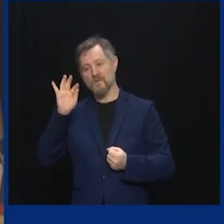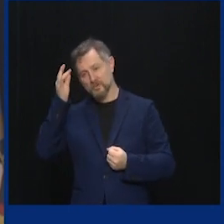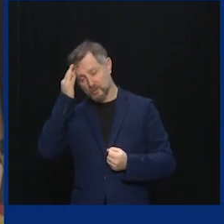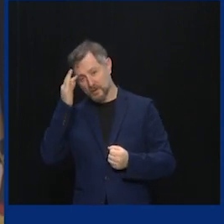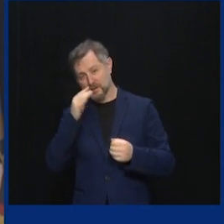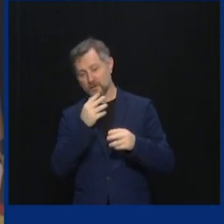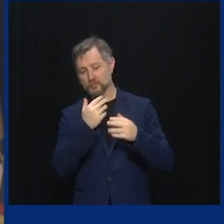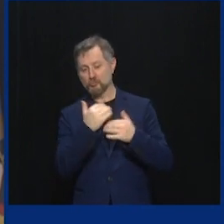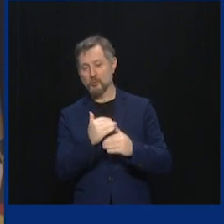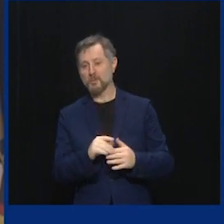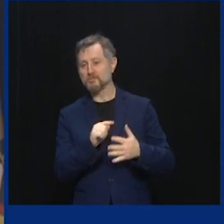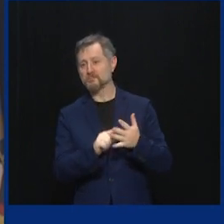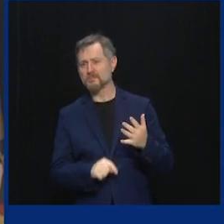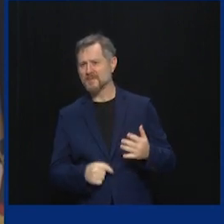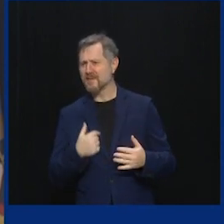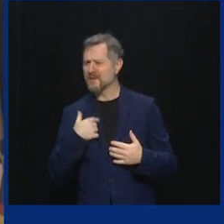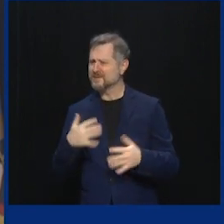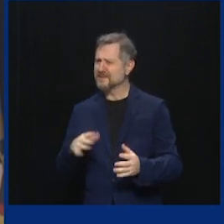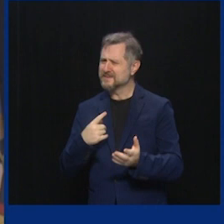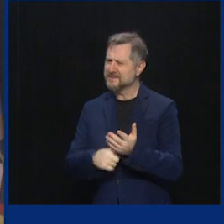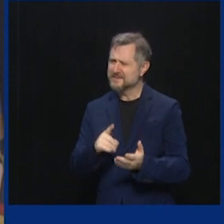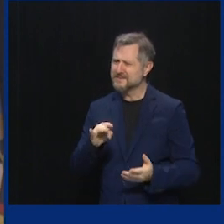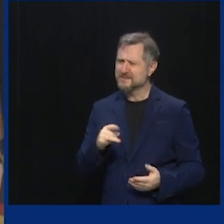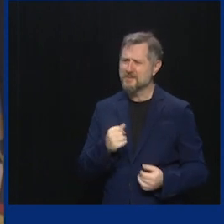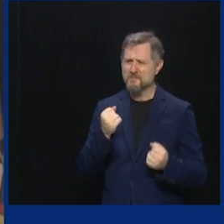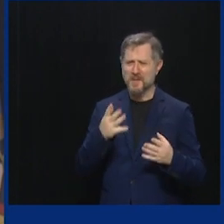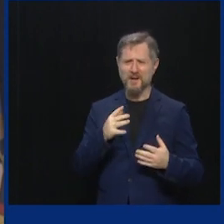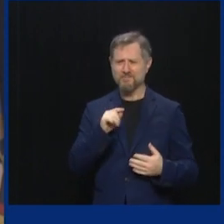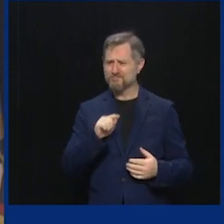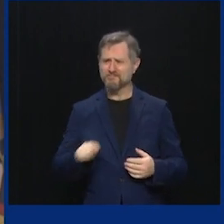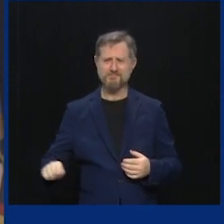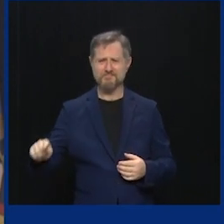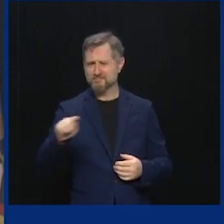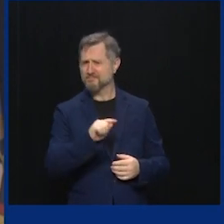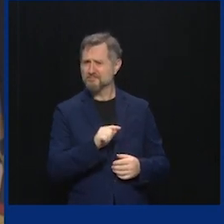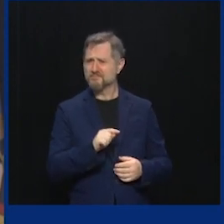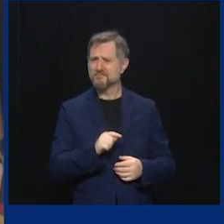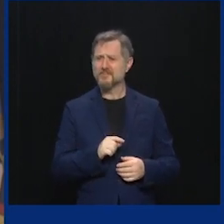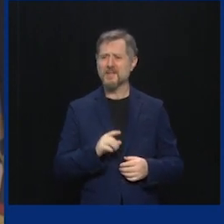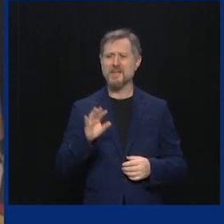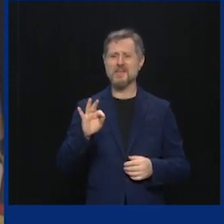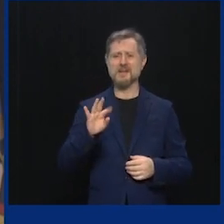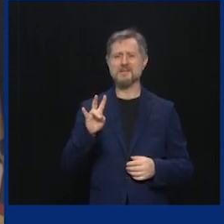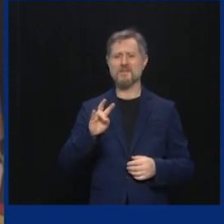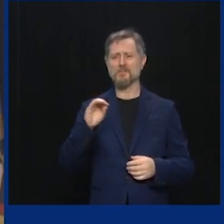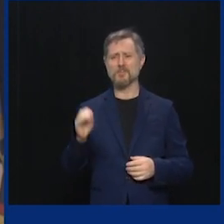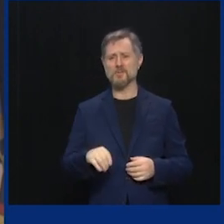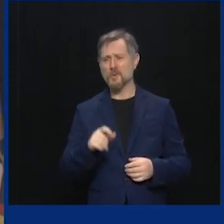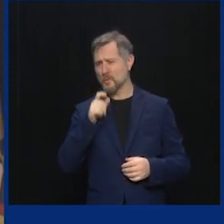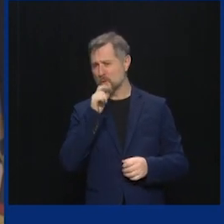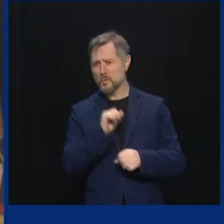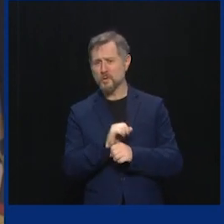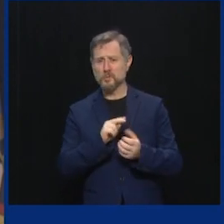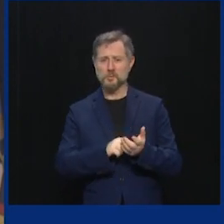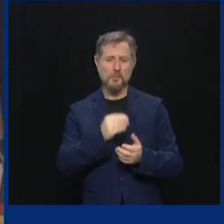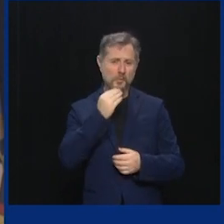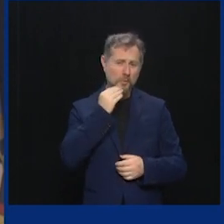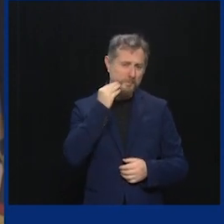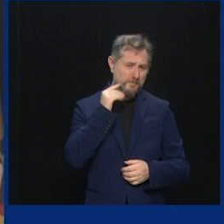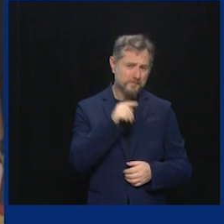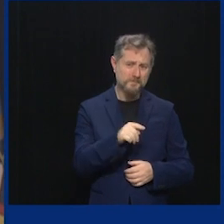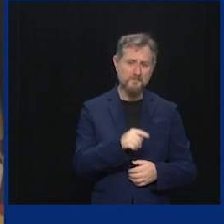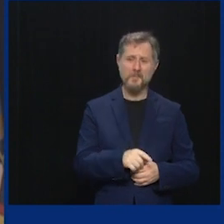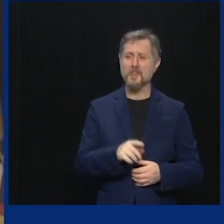talked about it, and we have a high number of individuals who, 97% of people work in nursing homes and long care